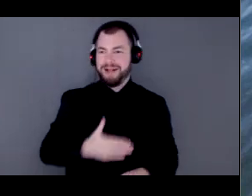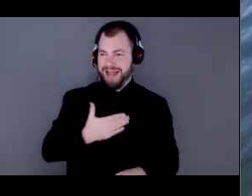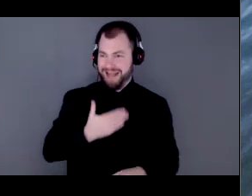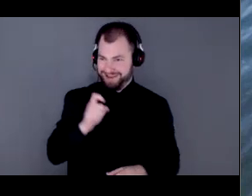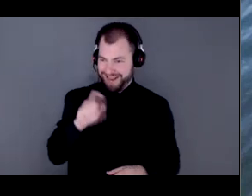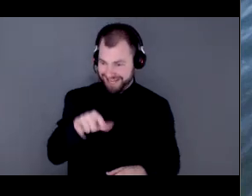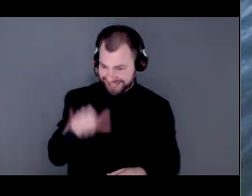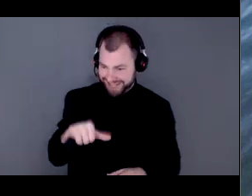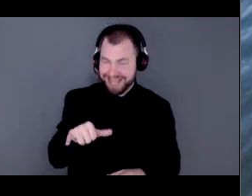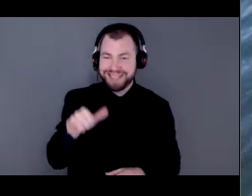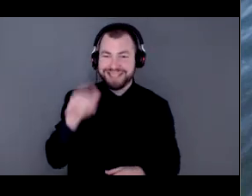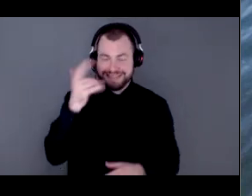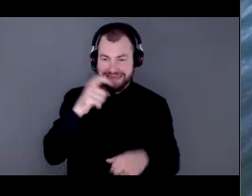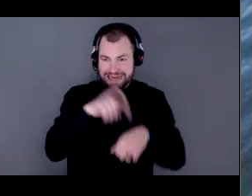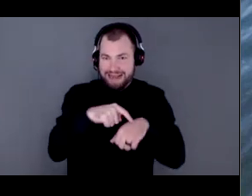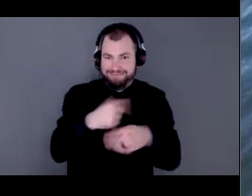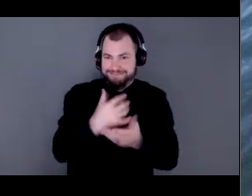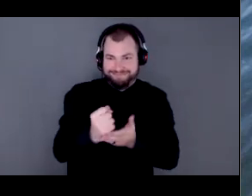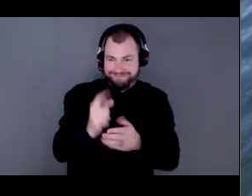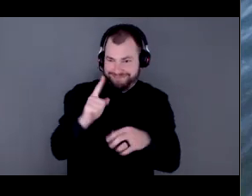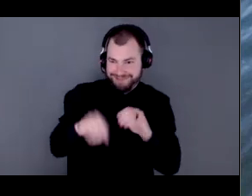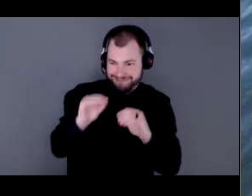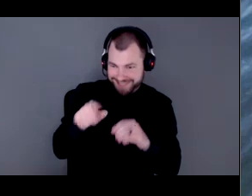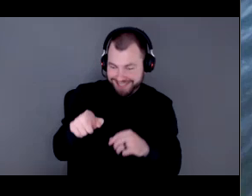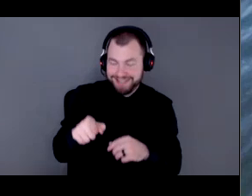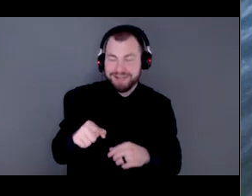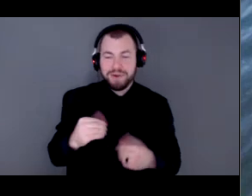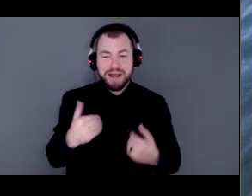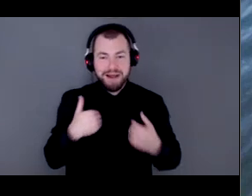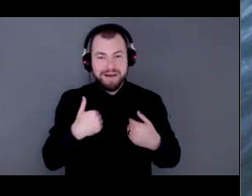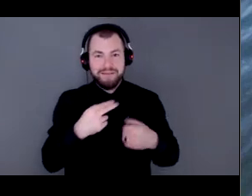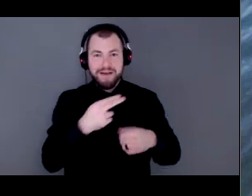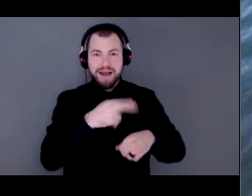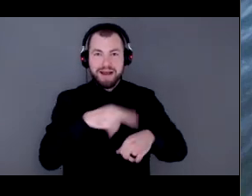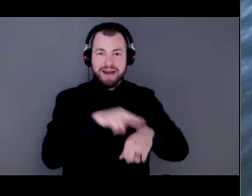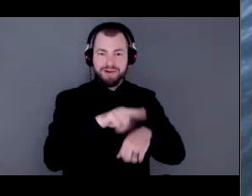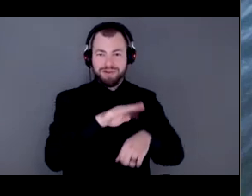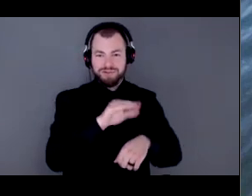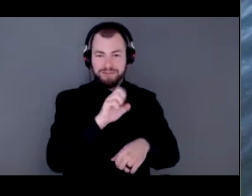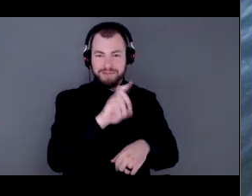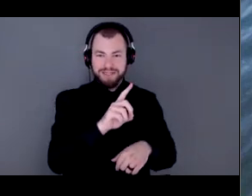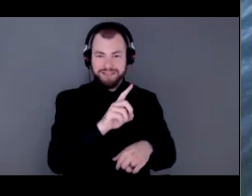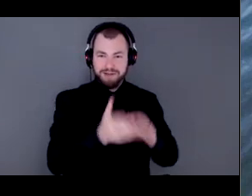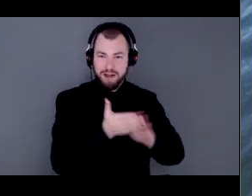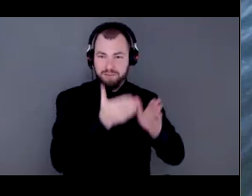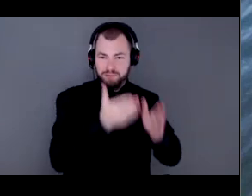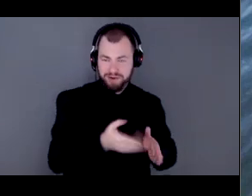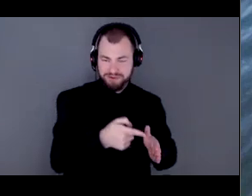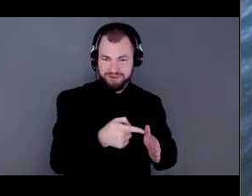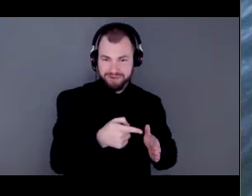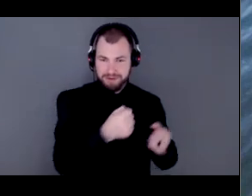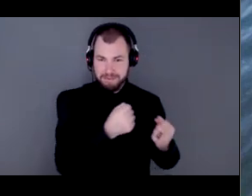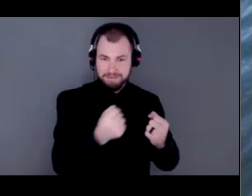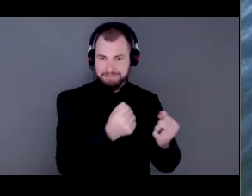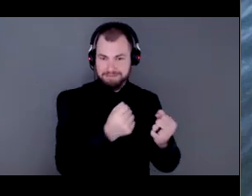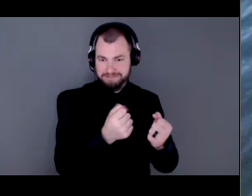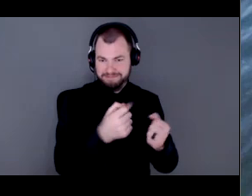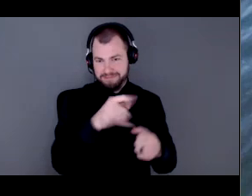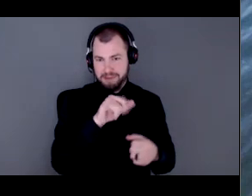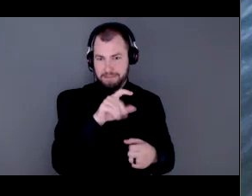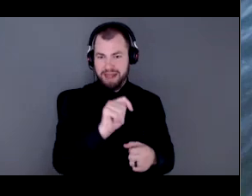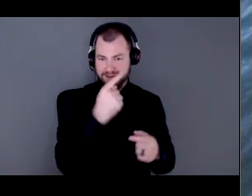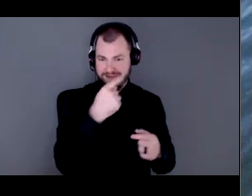couldn't put it in there. So we have a nature-based operator that is acting as a pilot for us, and they are testing the